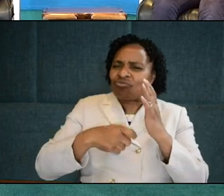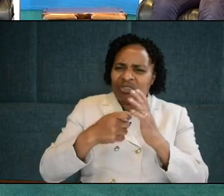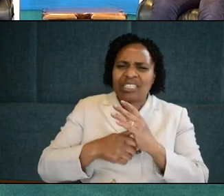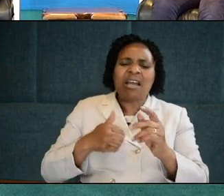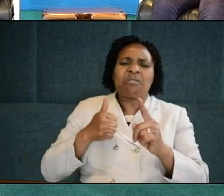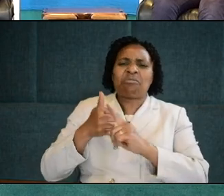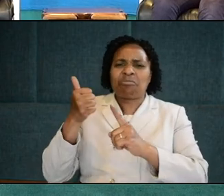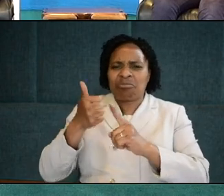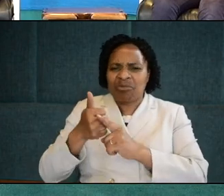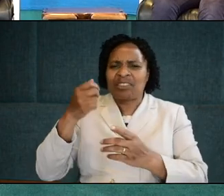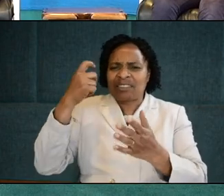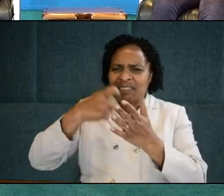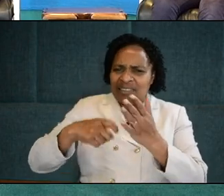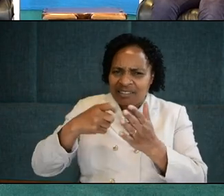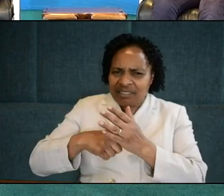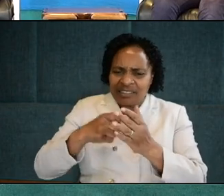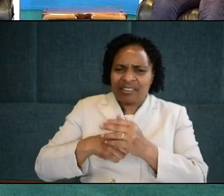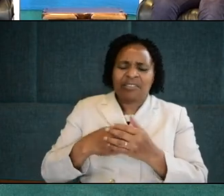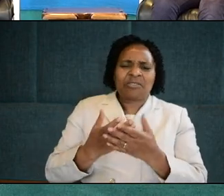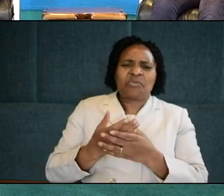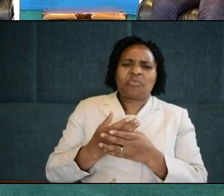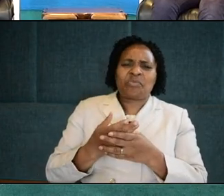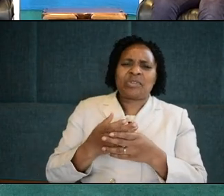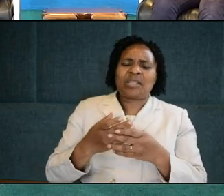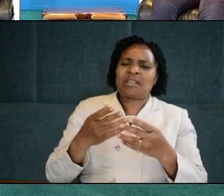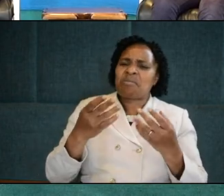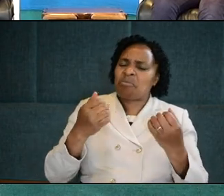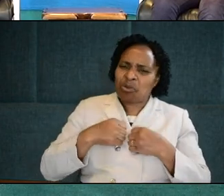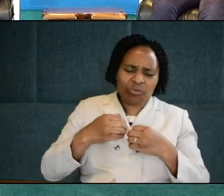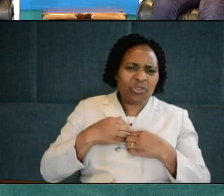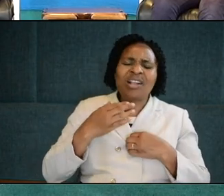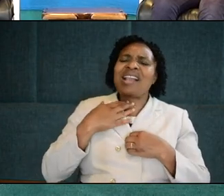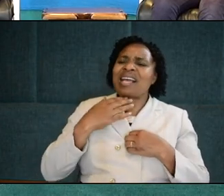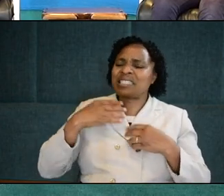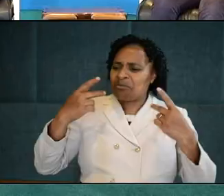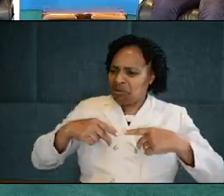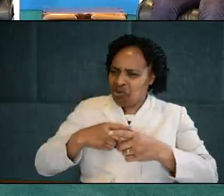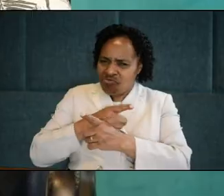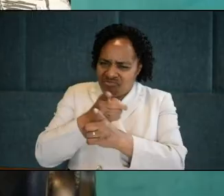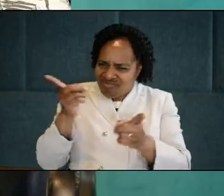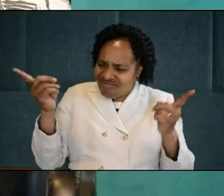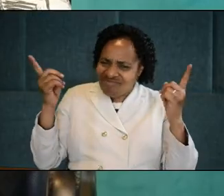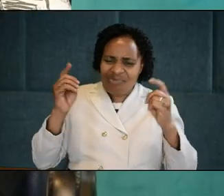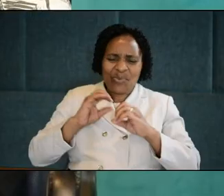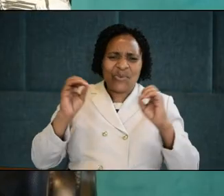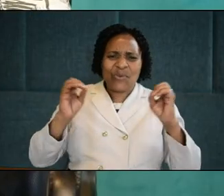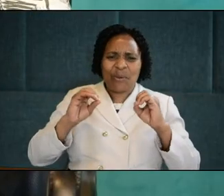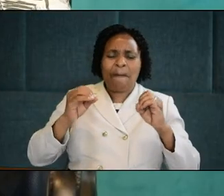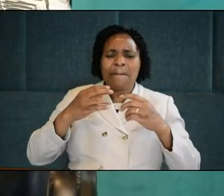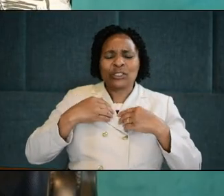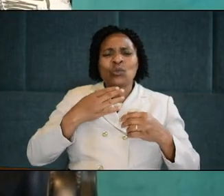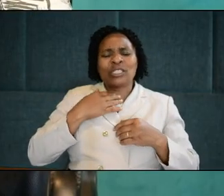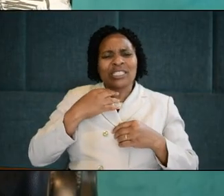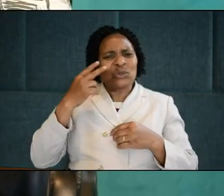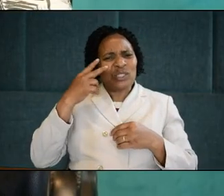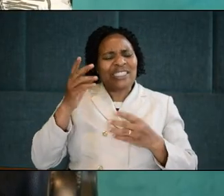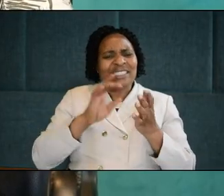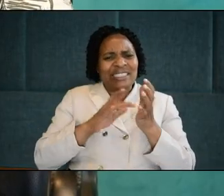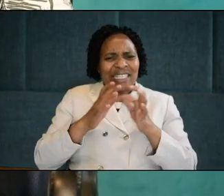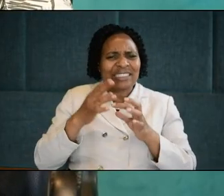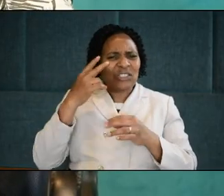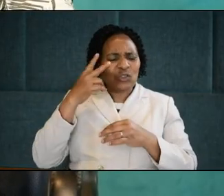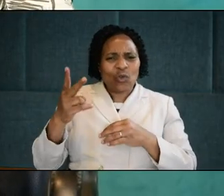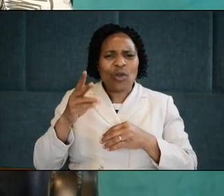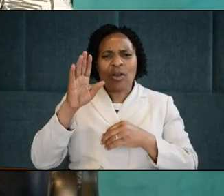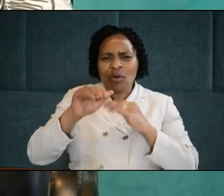a tax collector. Tax collector, yeah. And he wasn't really liked by people, but, you know, he wanted to see Jesus. Jesus saw him.